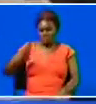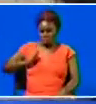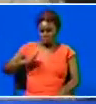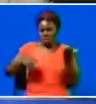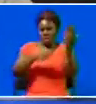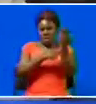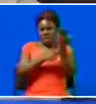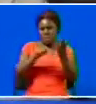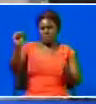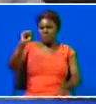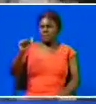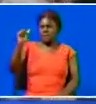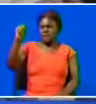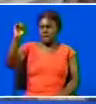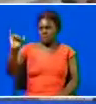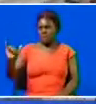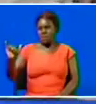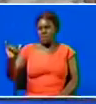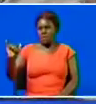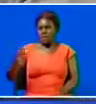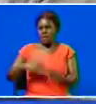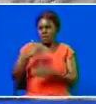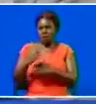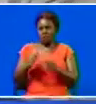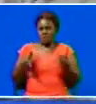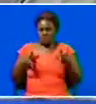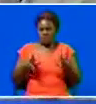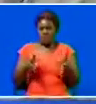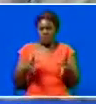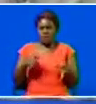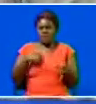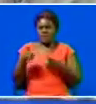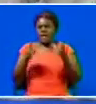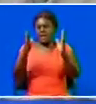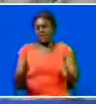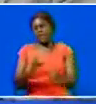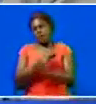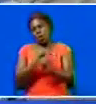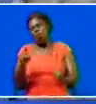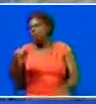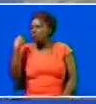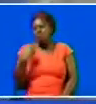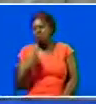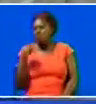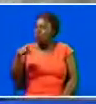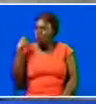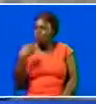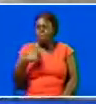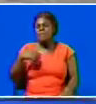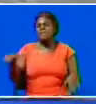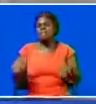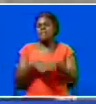identified himself as Sami Muli only after pressurizing. I'm not a director. Who are you? Who are you? Who are you? Tell us. I'm a